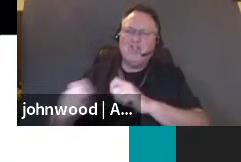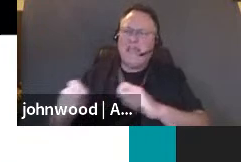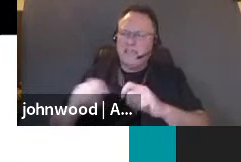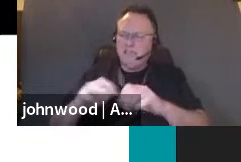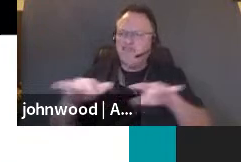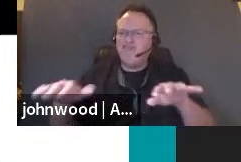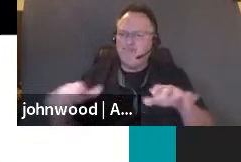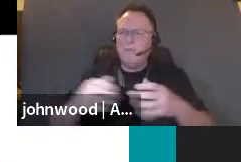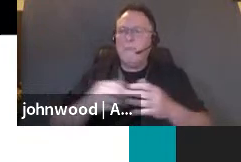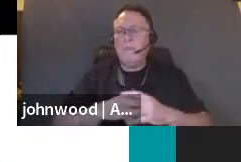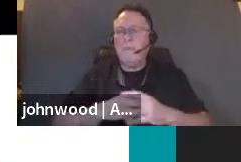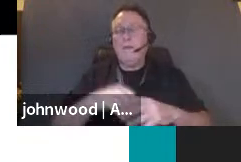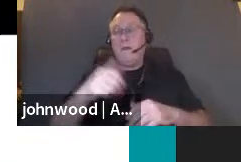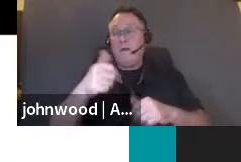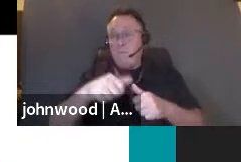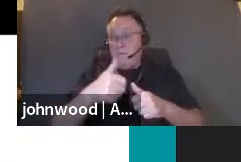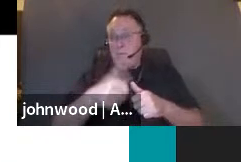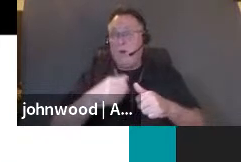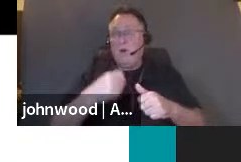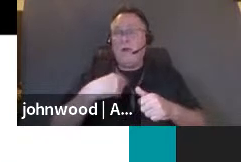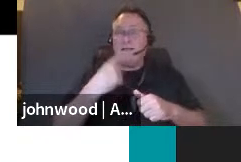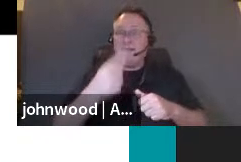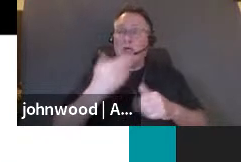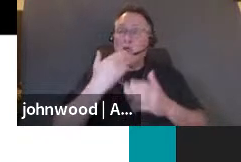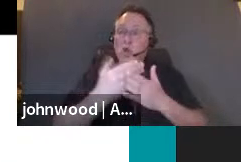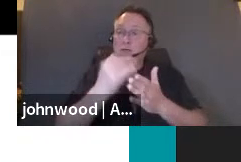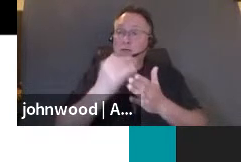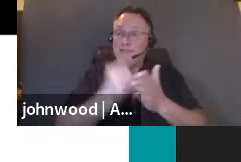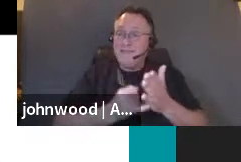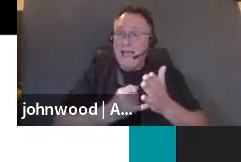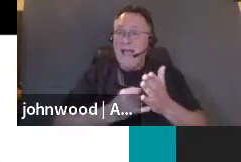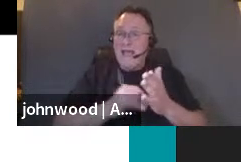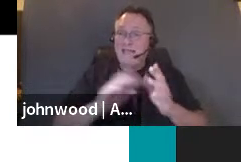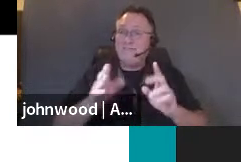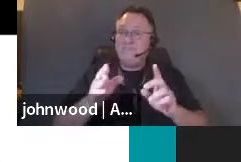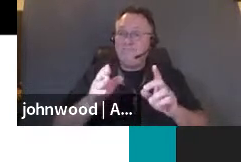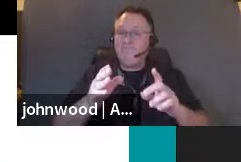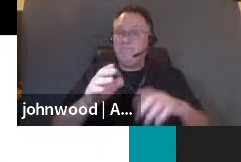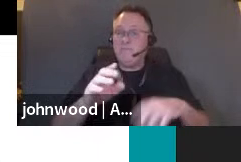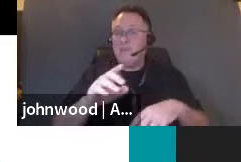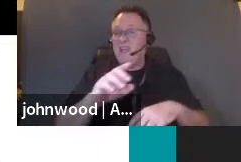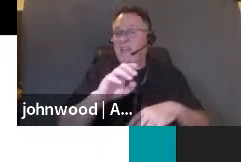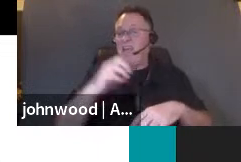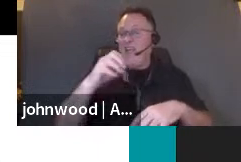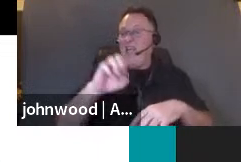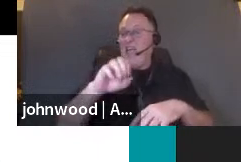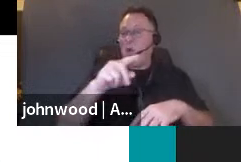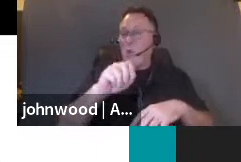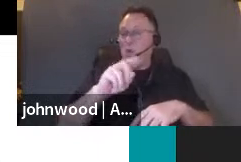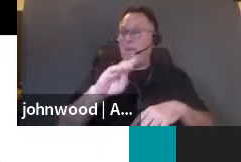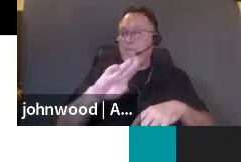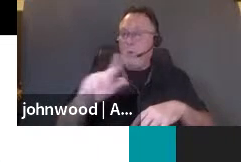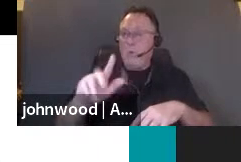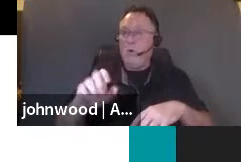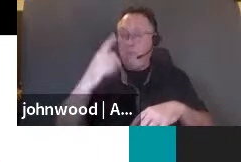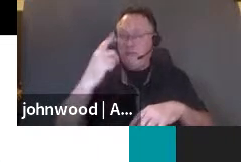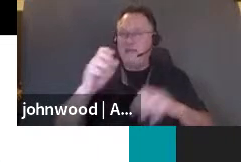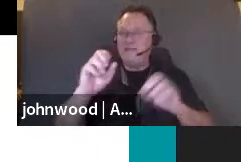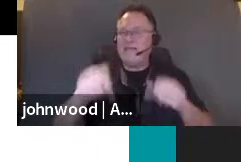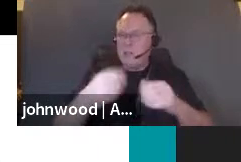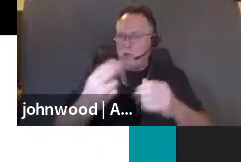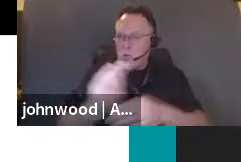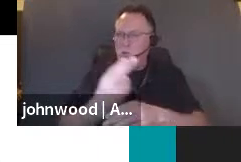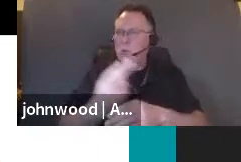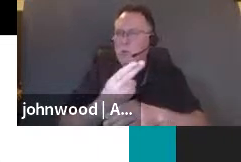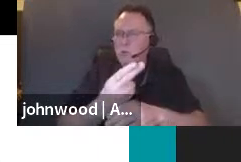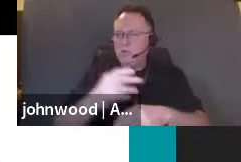I mentioned how good design by default is equitable because good design is usable and it's intuitive.